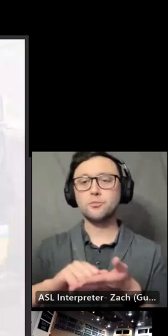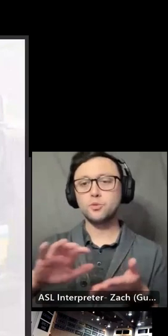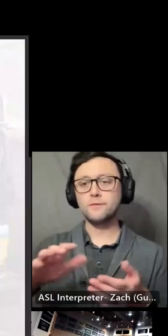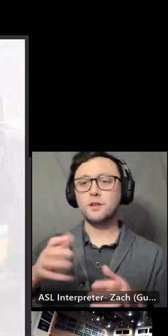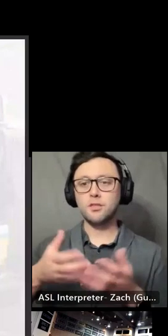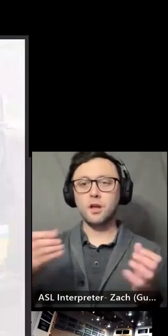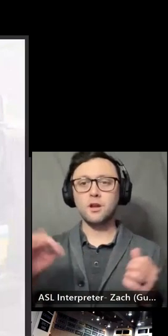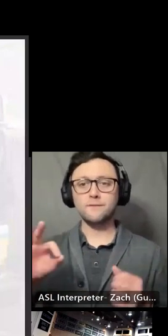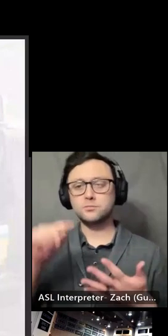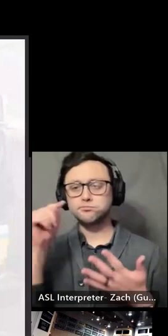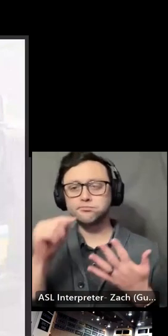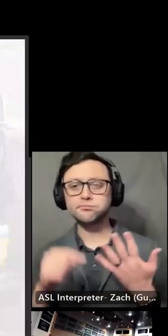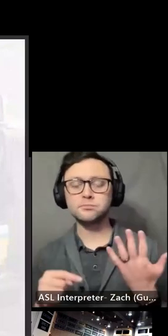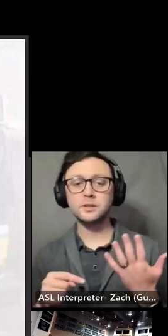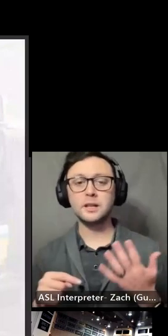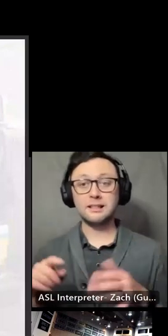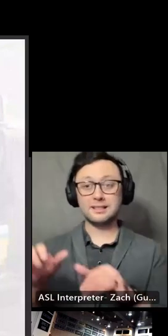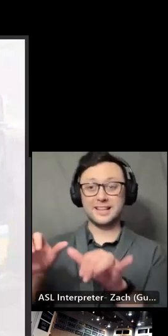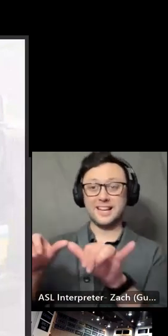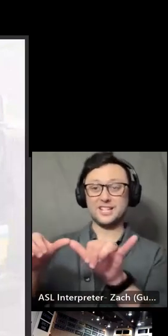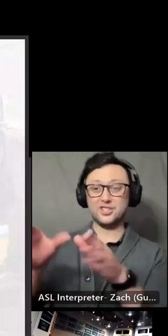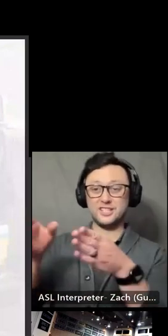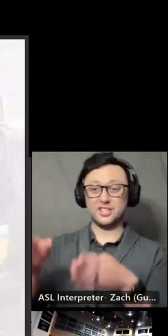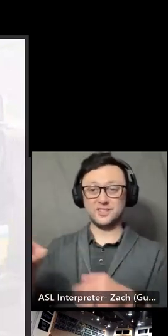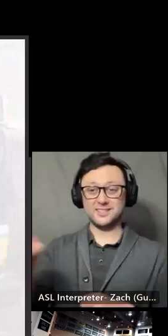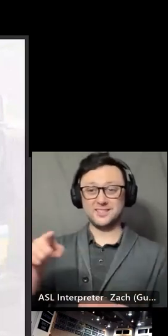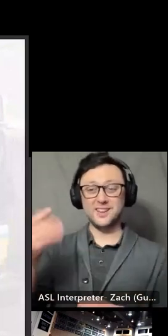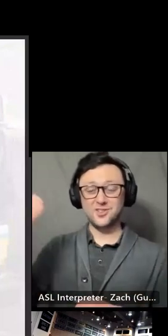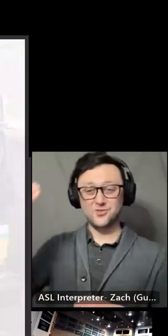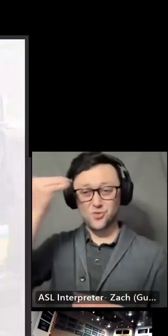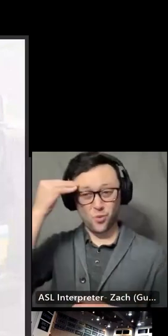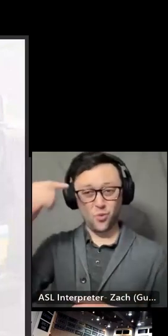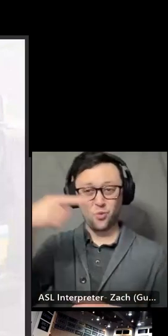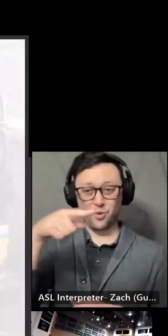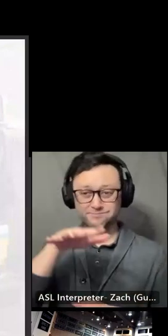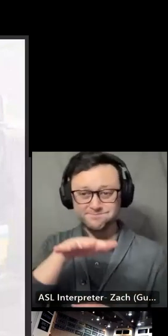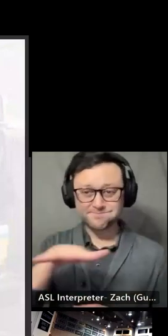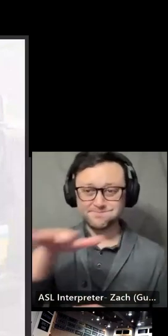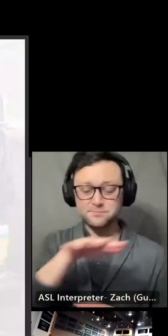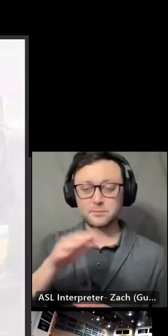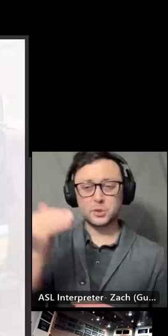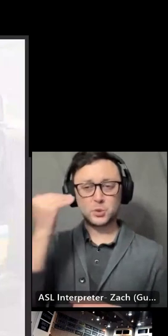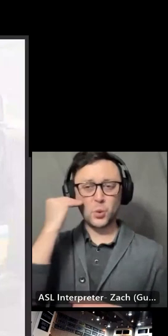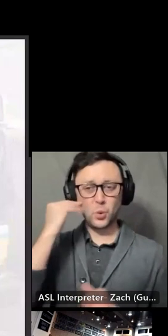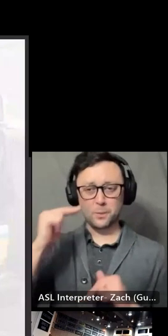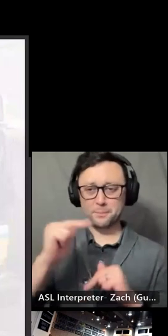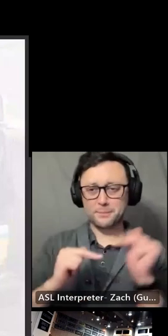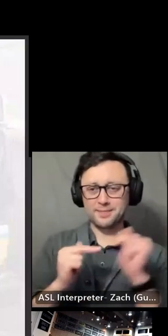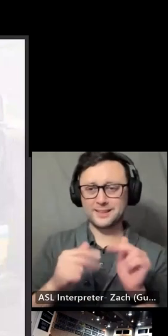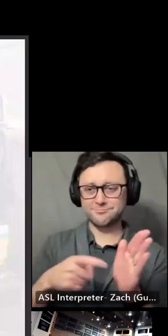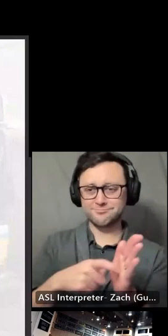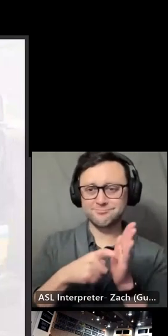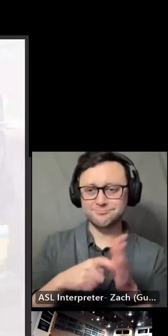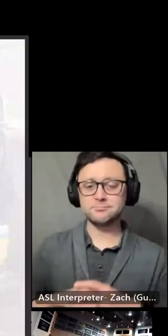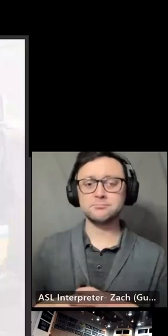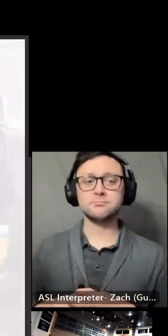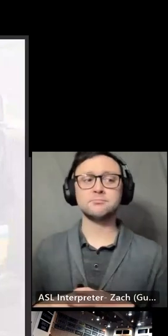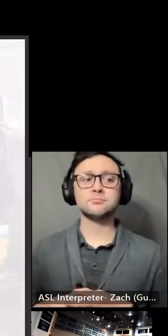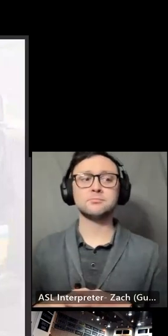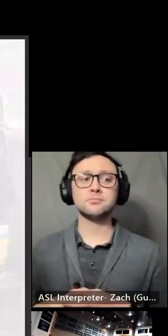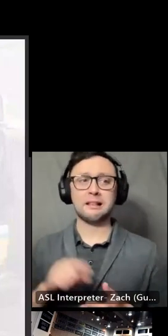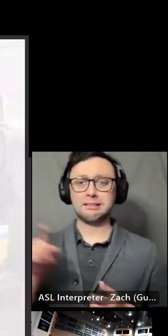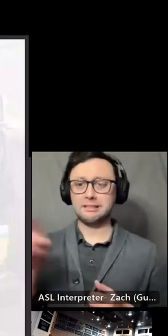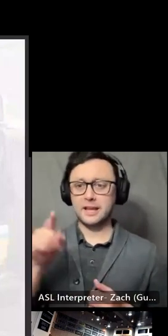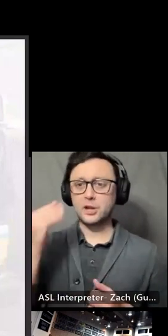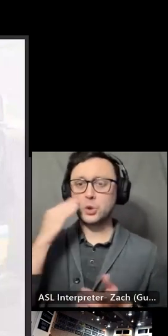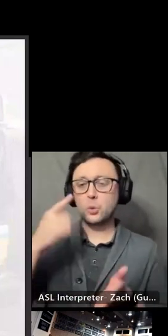They know the engineers. They know the site. They know the facility. They know just what they